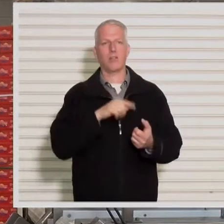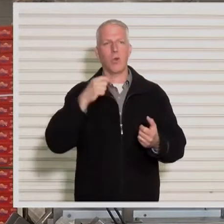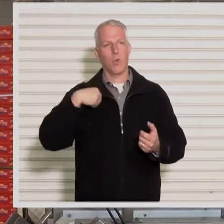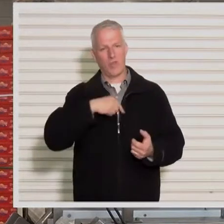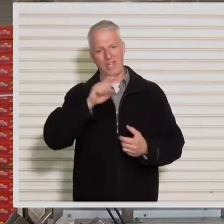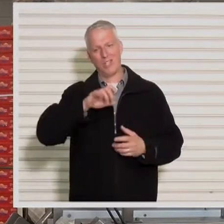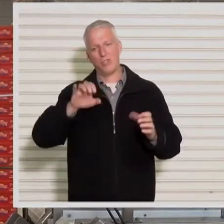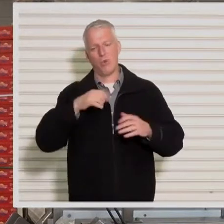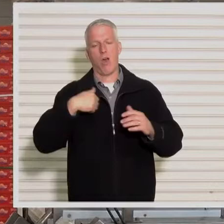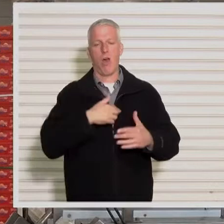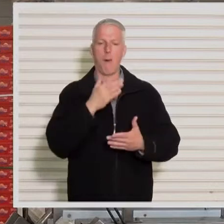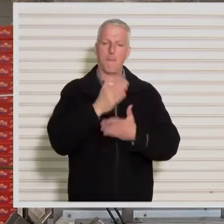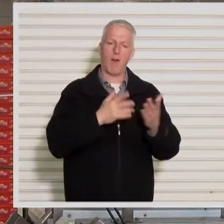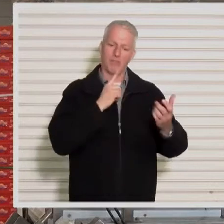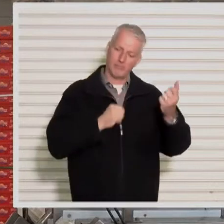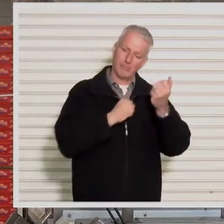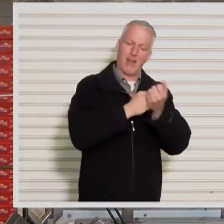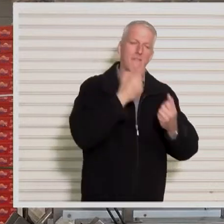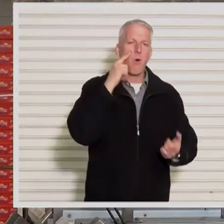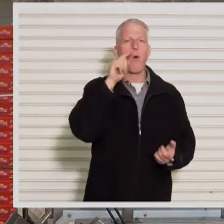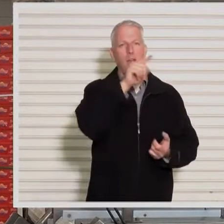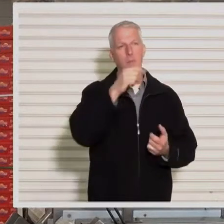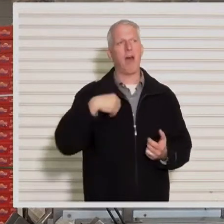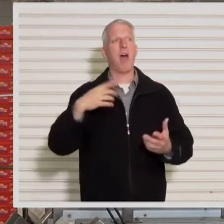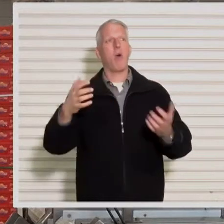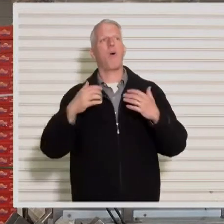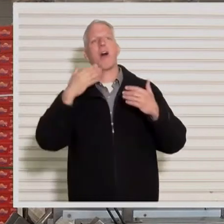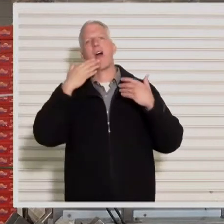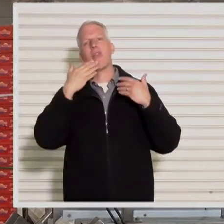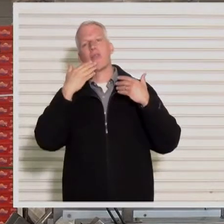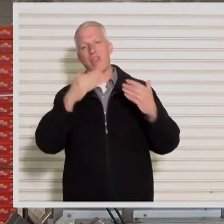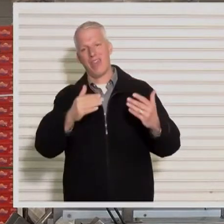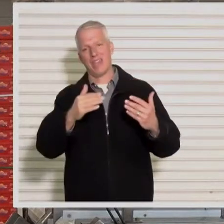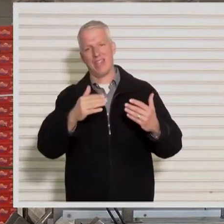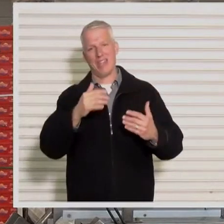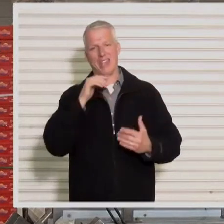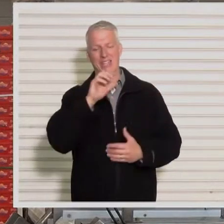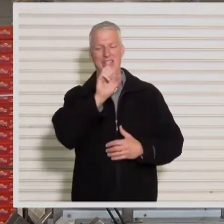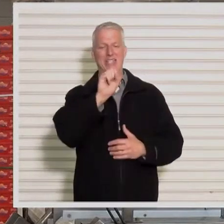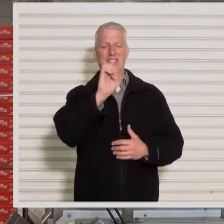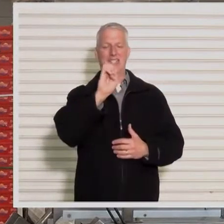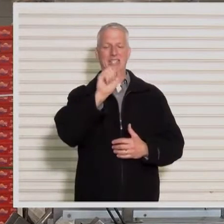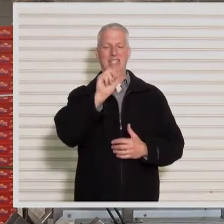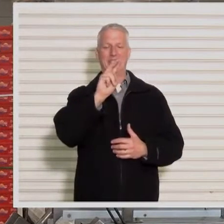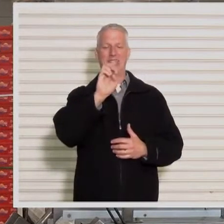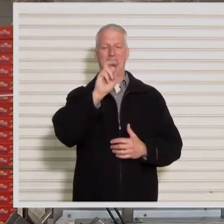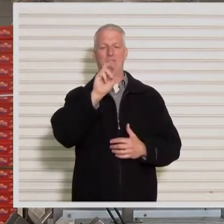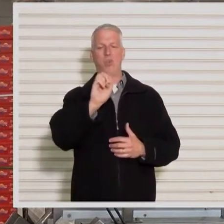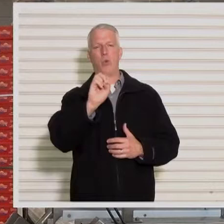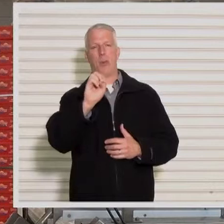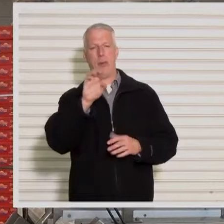him. I want to thank the Seaview Packing family for allowing